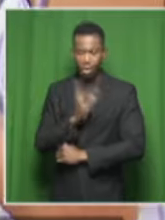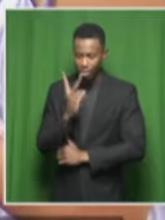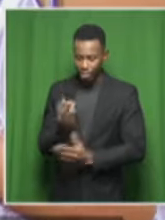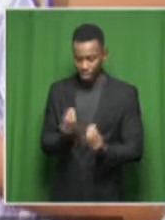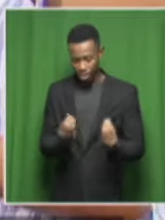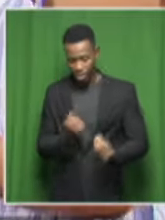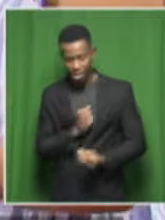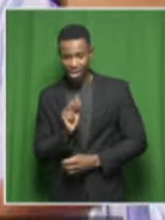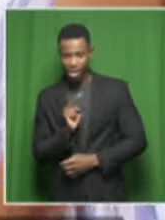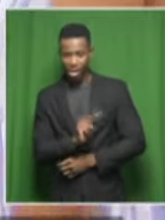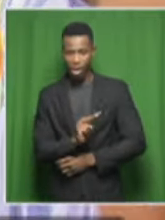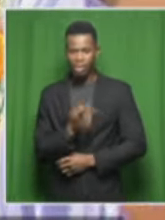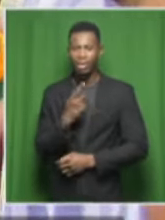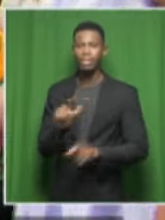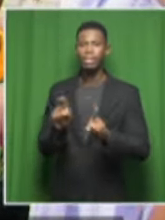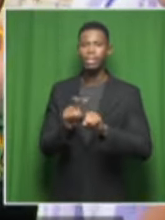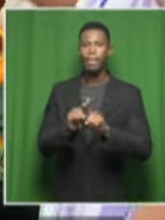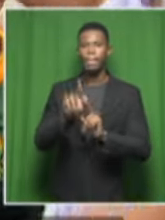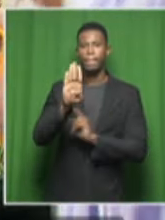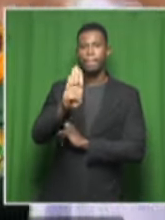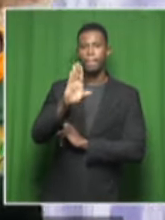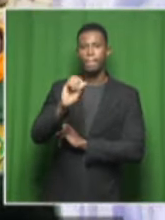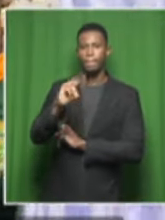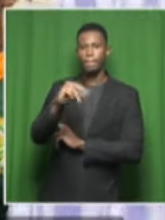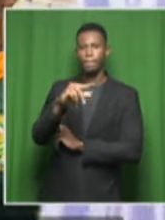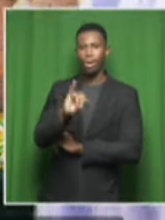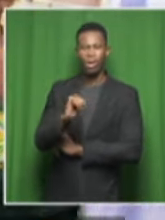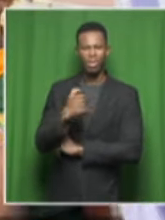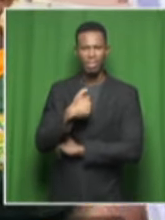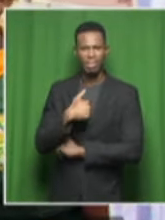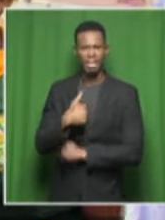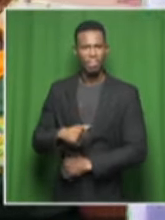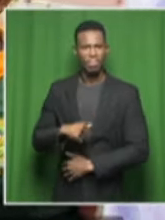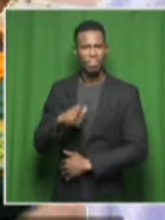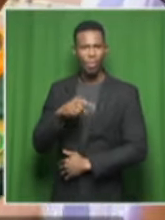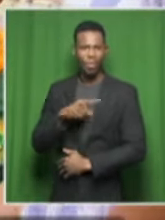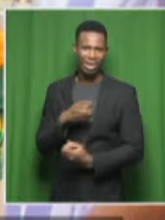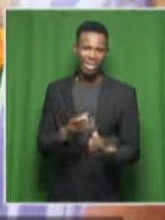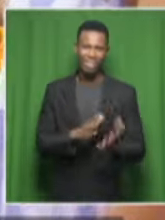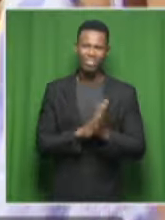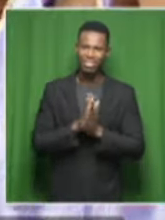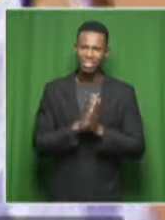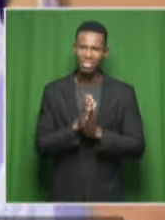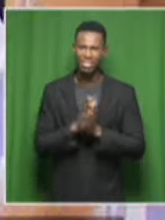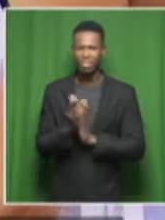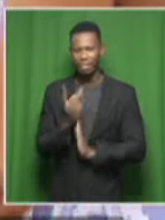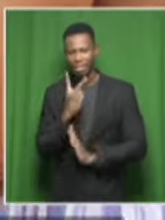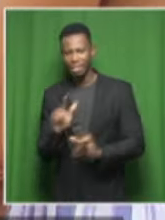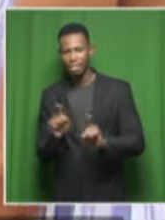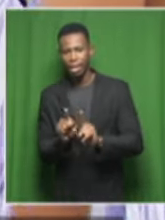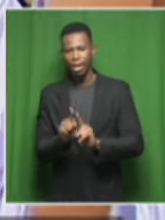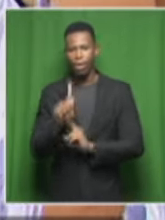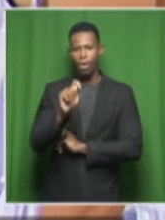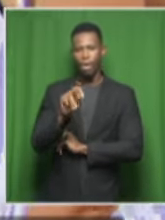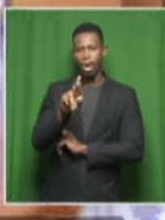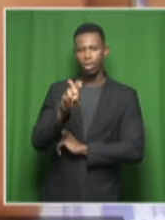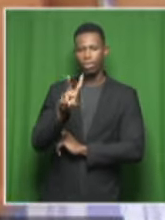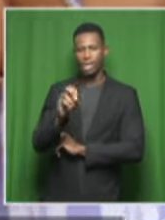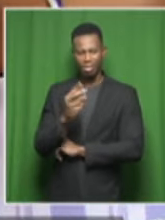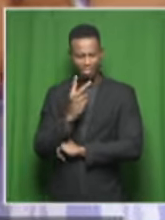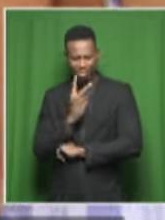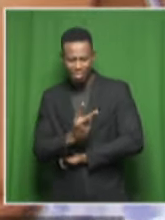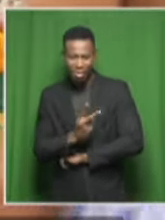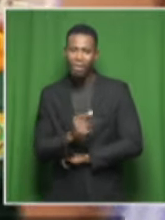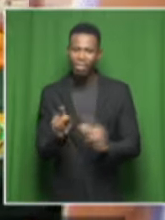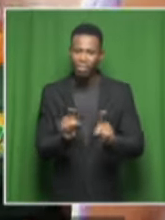kids, I see Obongi Mbonambi, and I'm so proud. I'm here to inspire my kids. Woo! I see Trevor Nyakane when I look at my kids, and so I'm proud to be